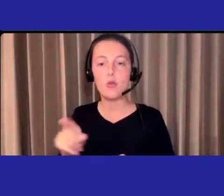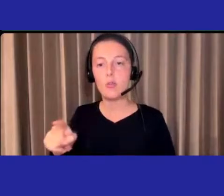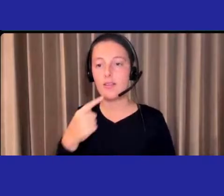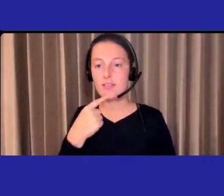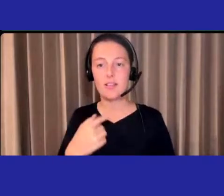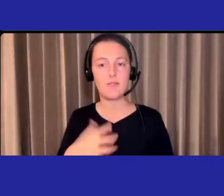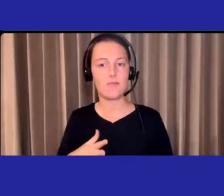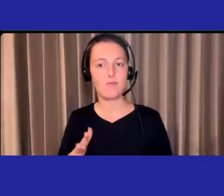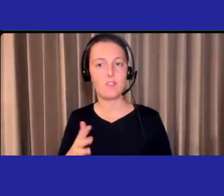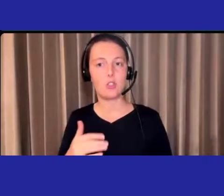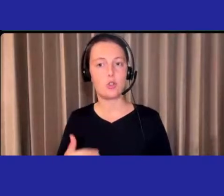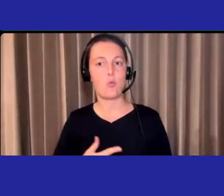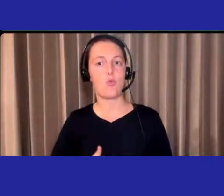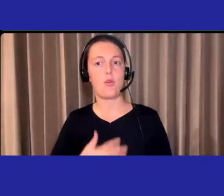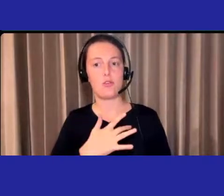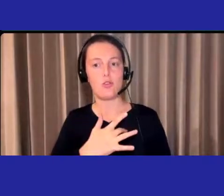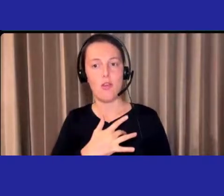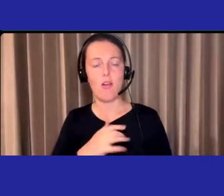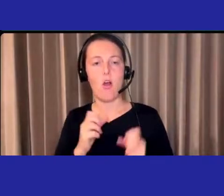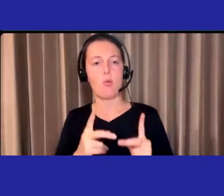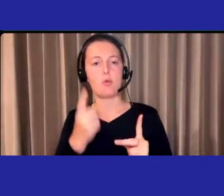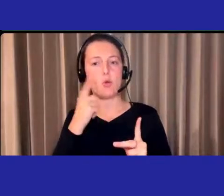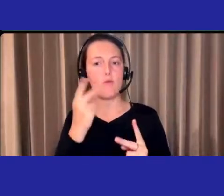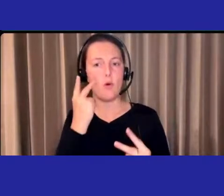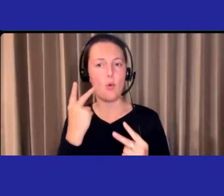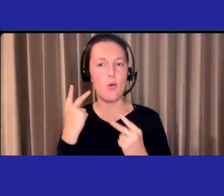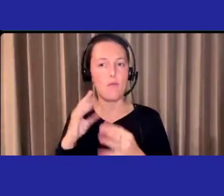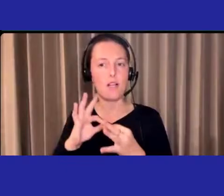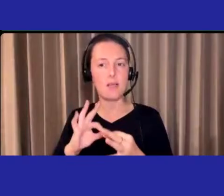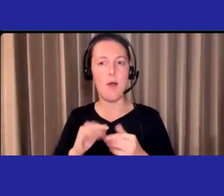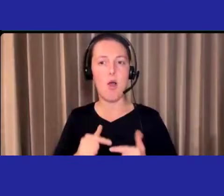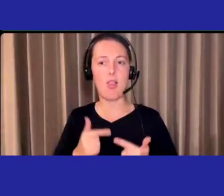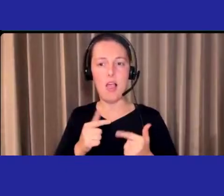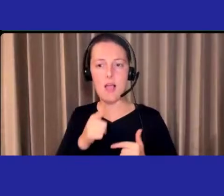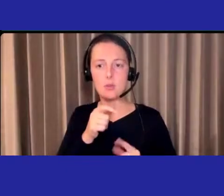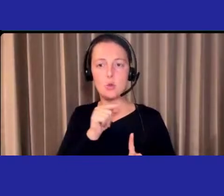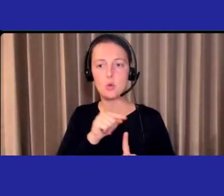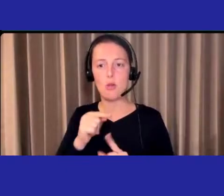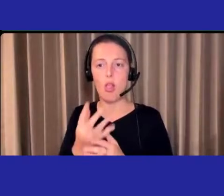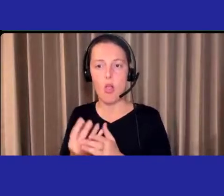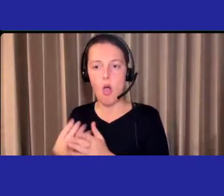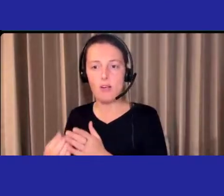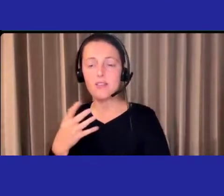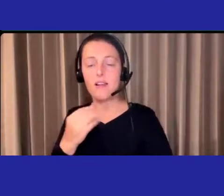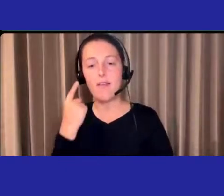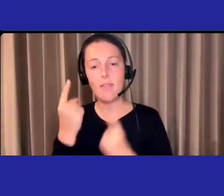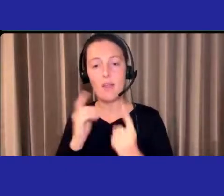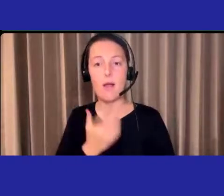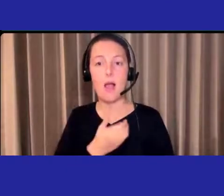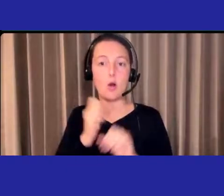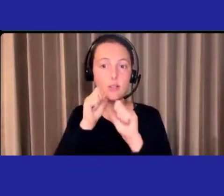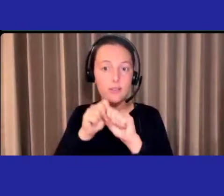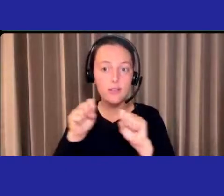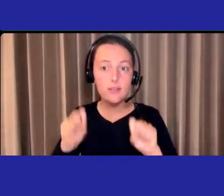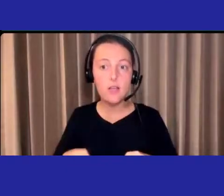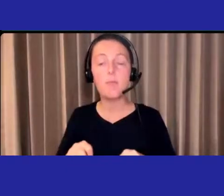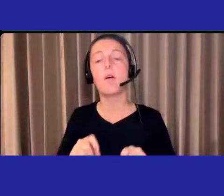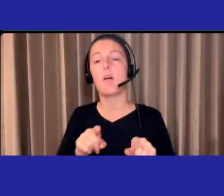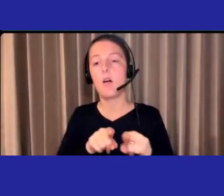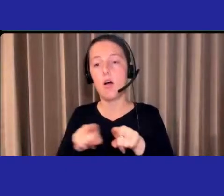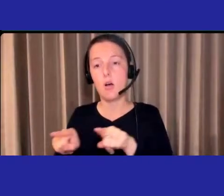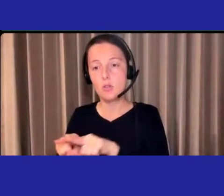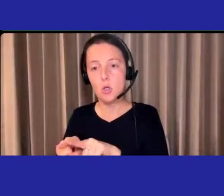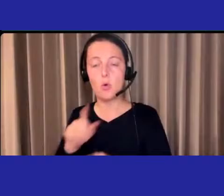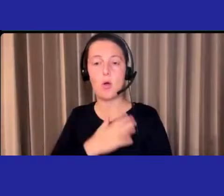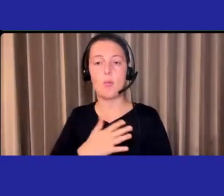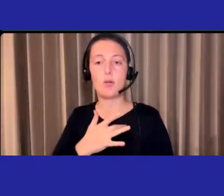lives lost and to learn about resources here in our system. Also appreciated that Transgender Day of Remembrance was honored and